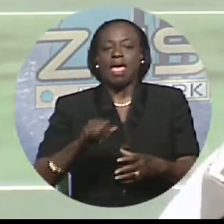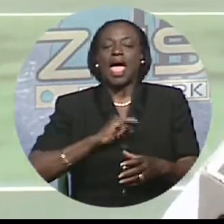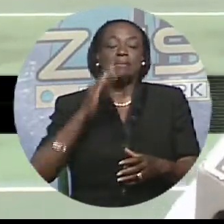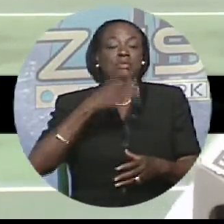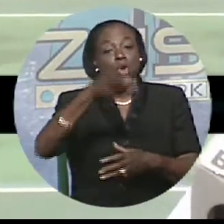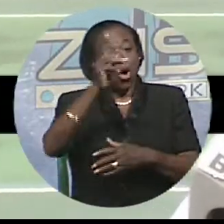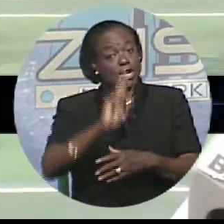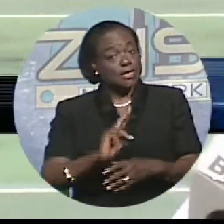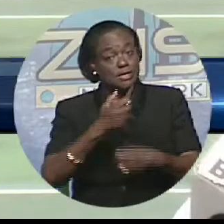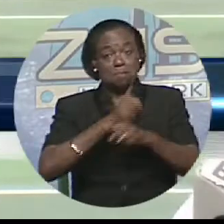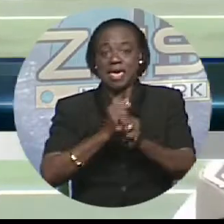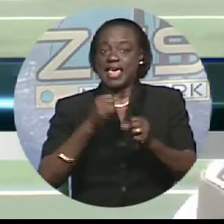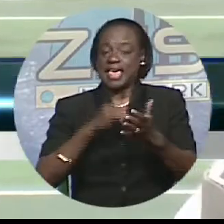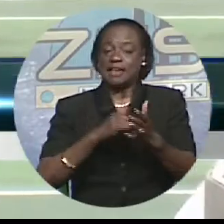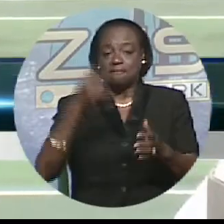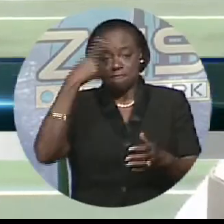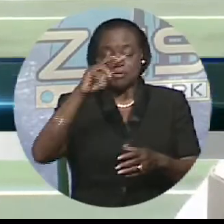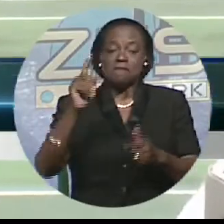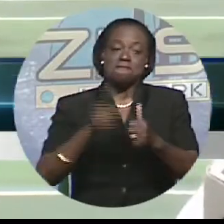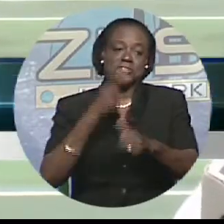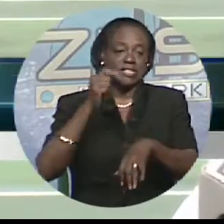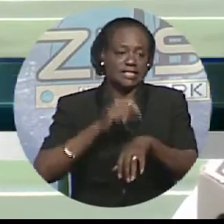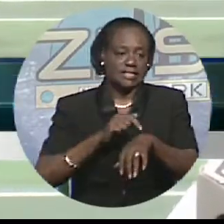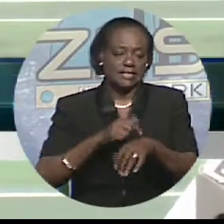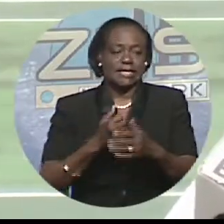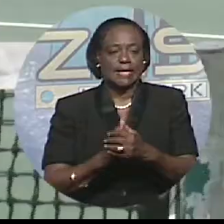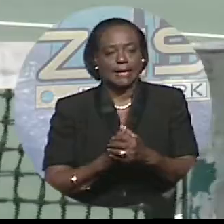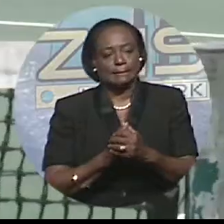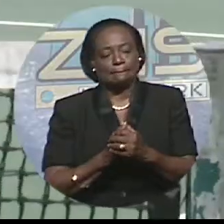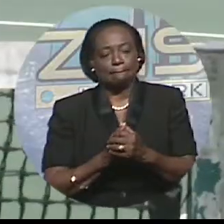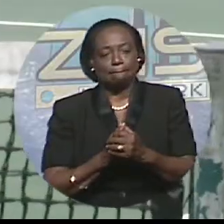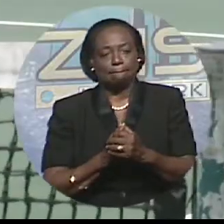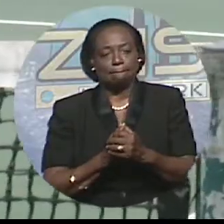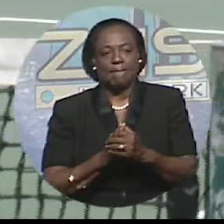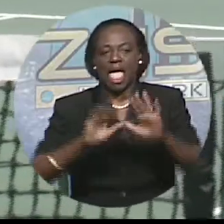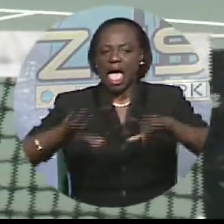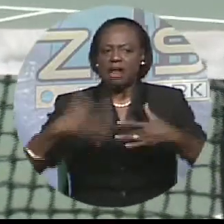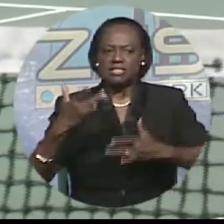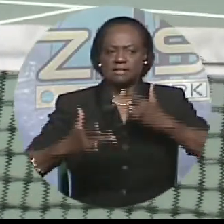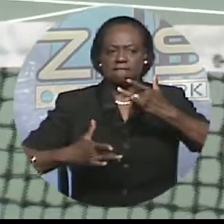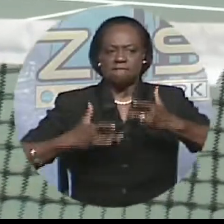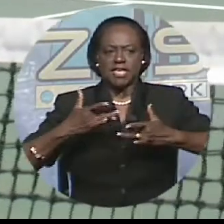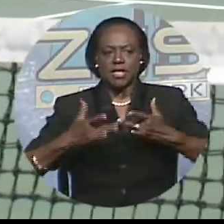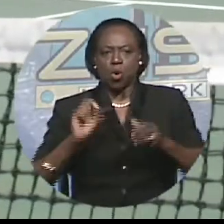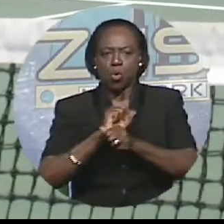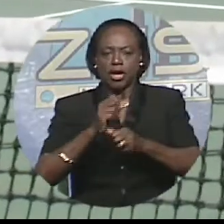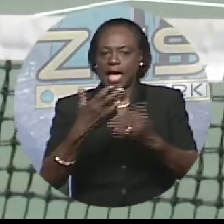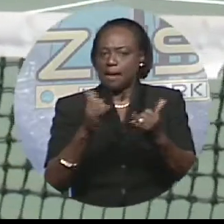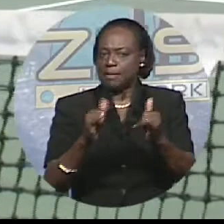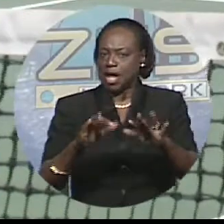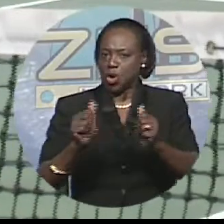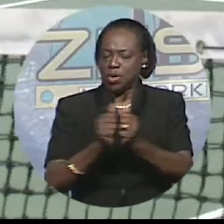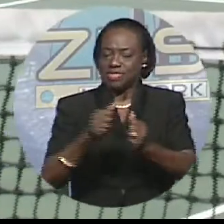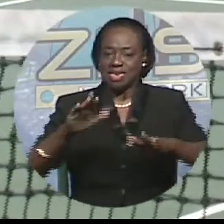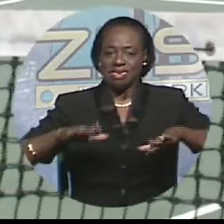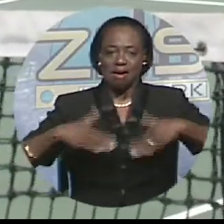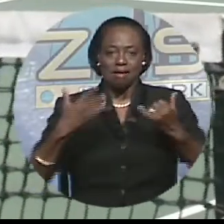first time at my age. I hope I will do really well. How does it feel working with and playing with some of the younger players